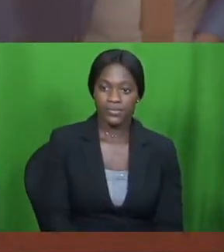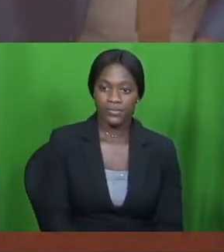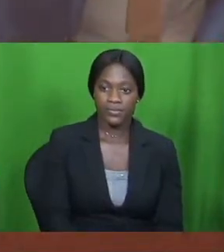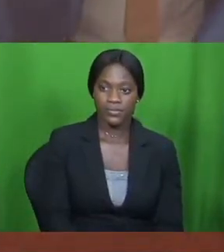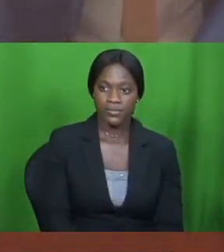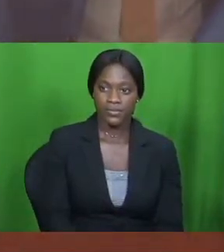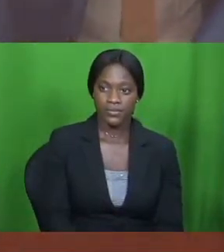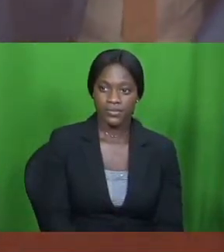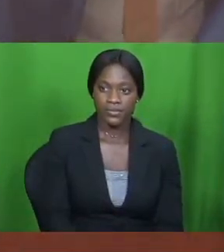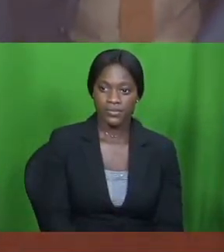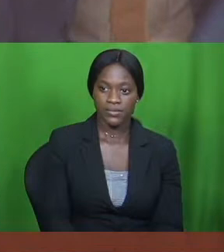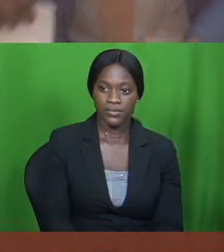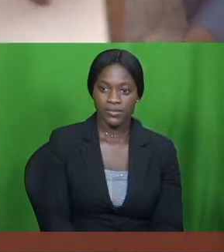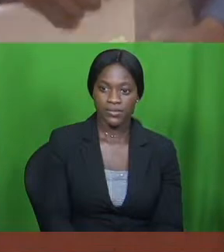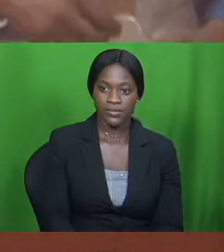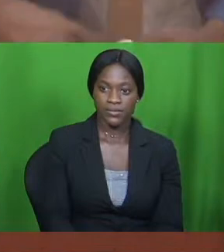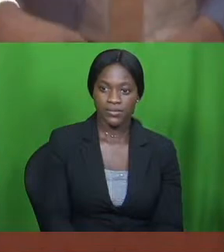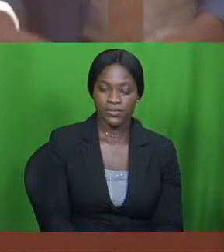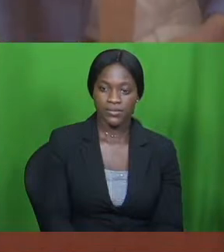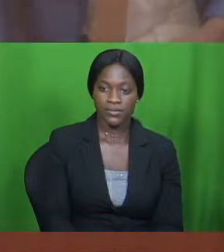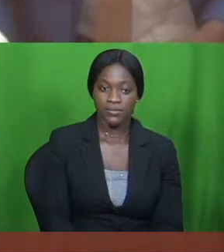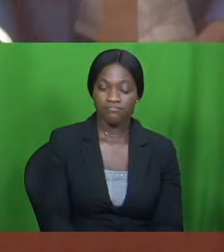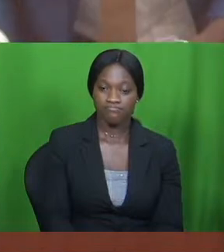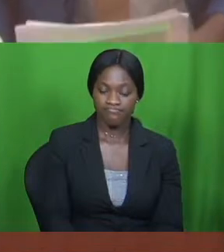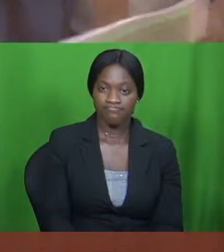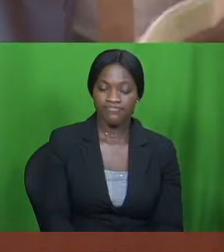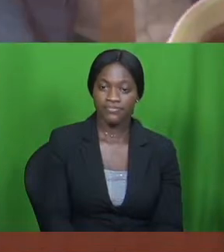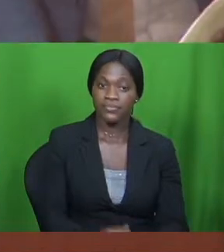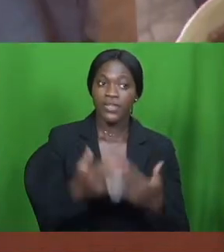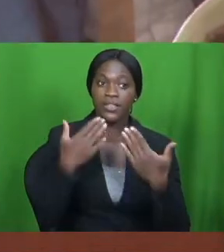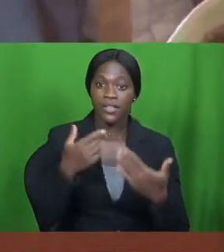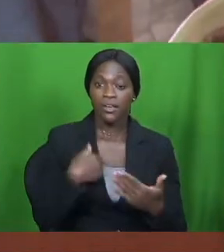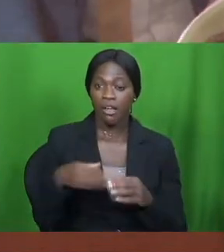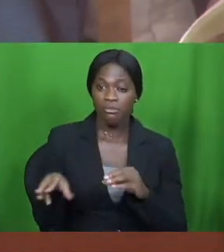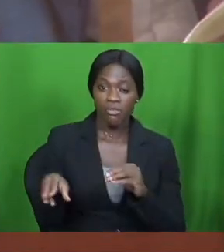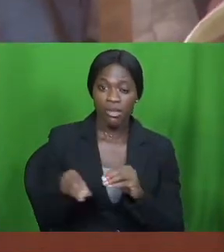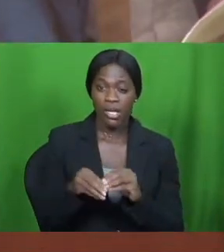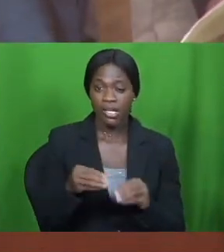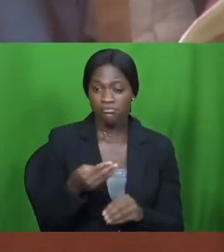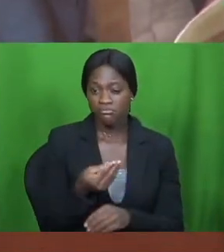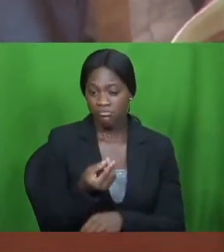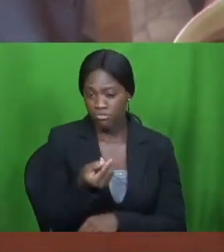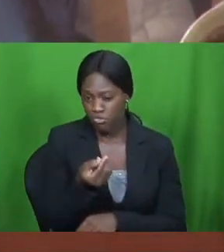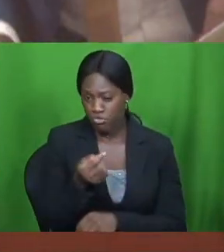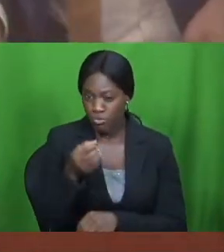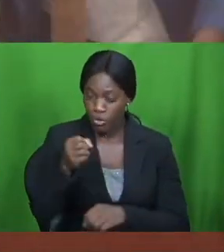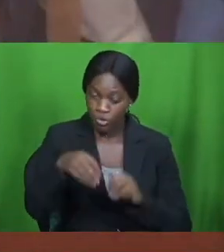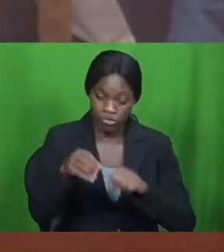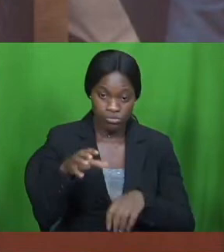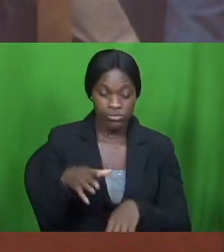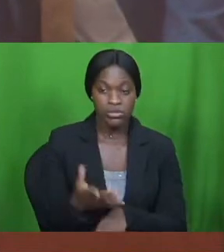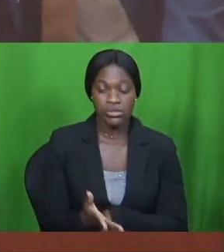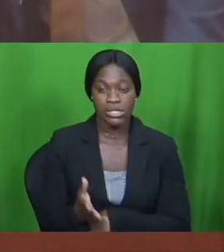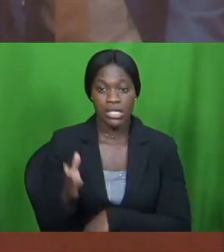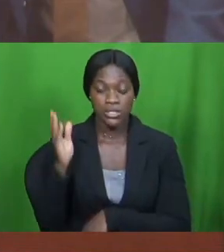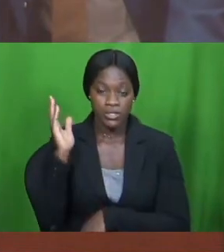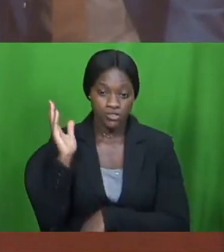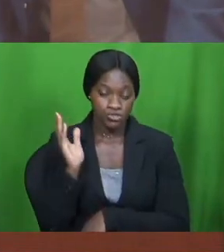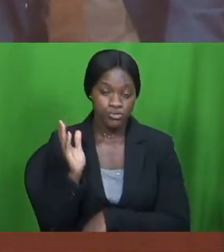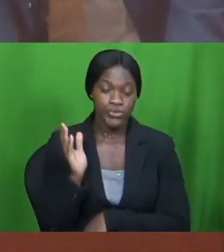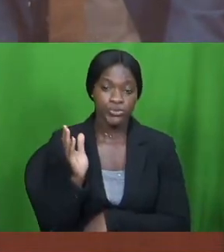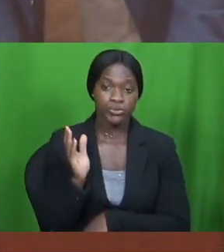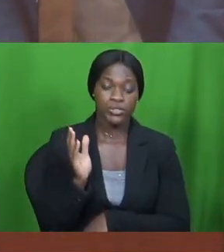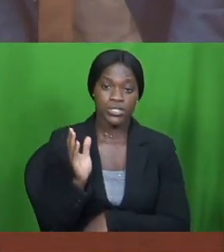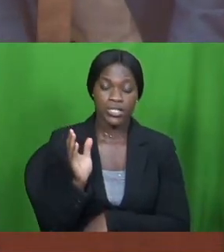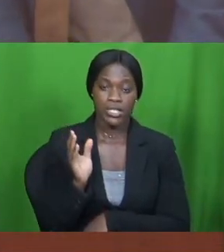Yeah, thank you so much. Just have a few words as part of the tribute that is being